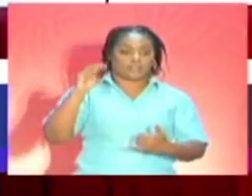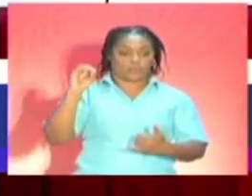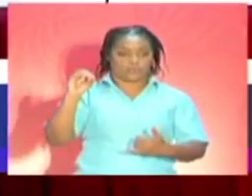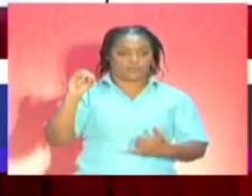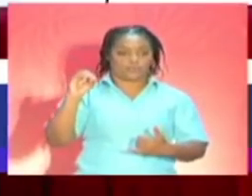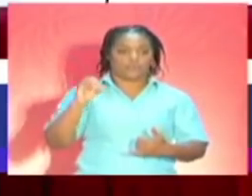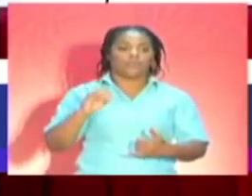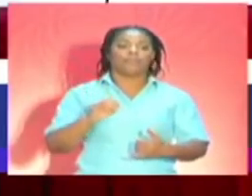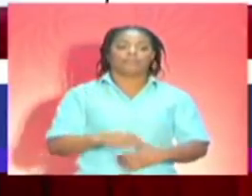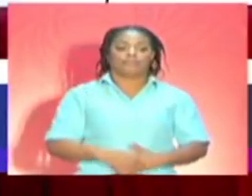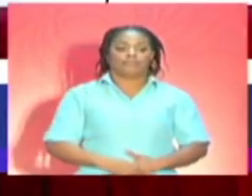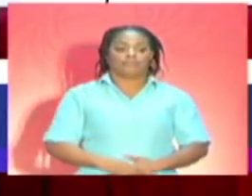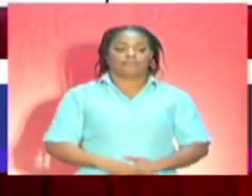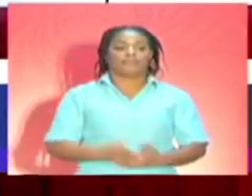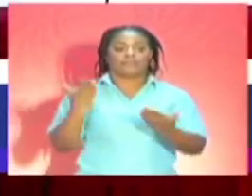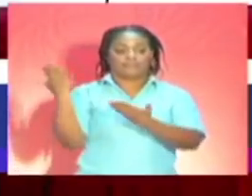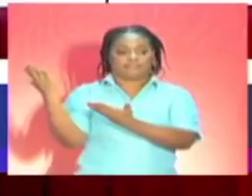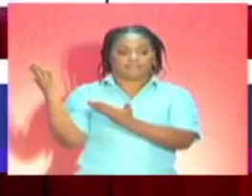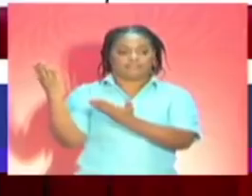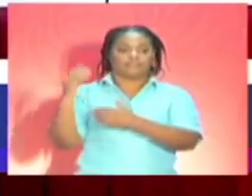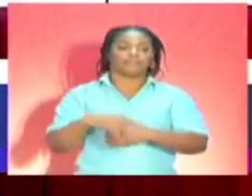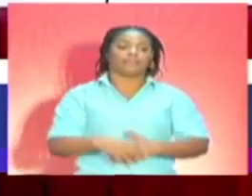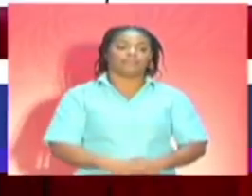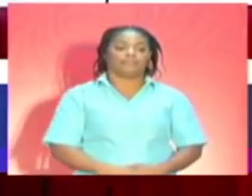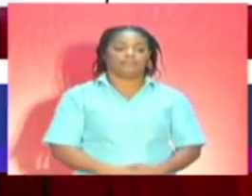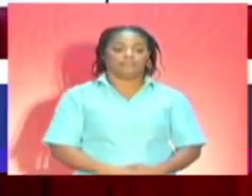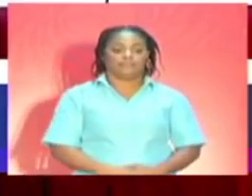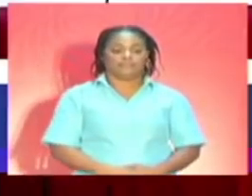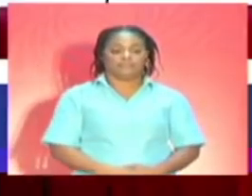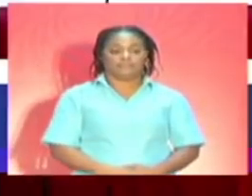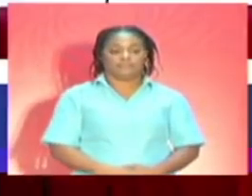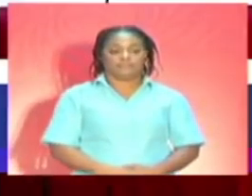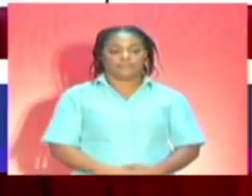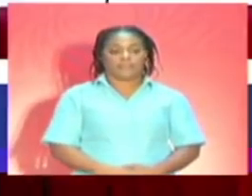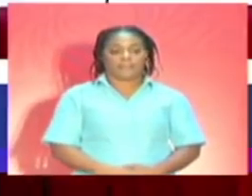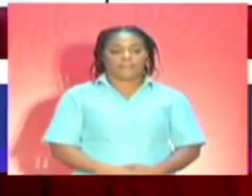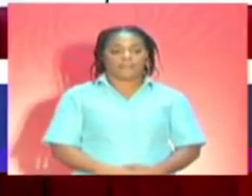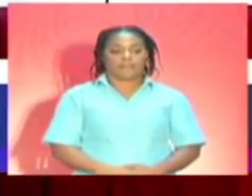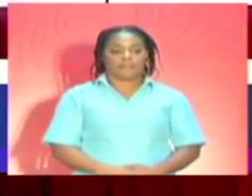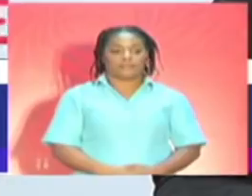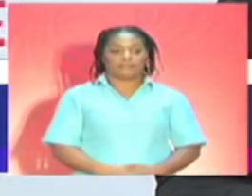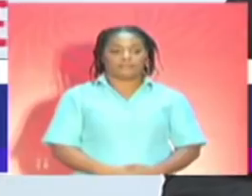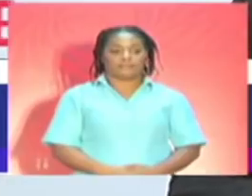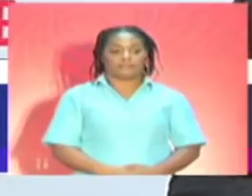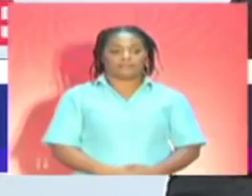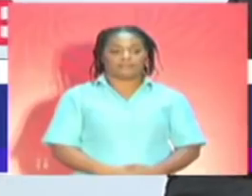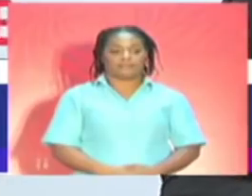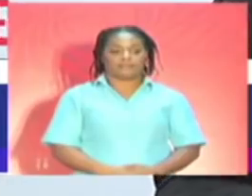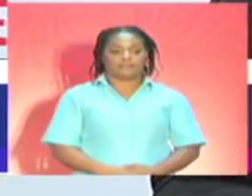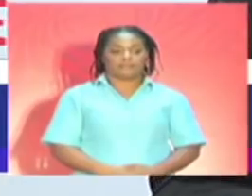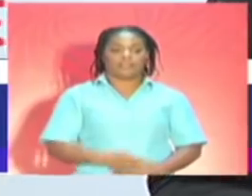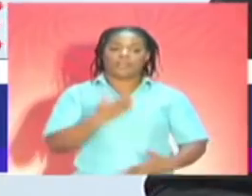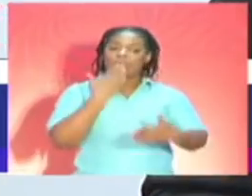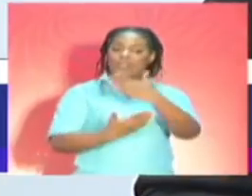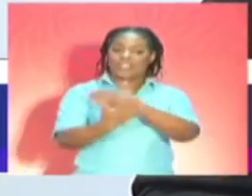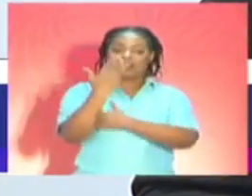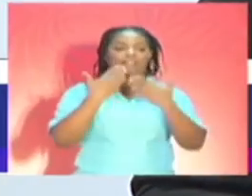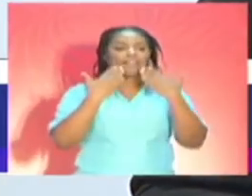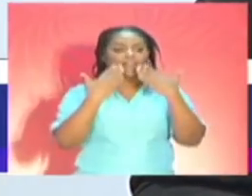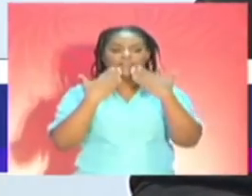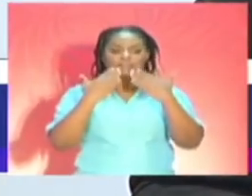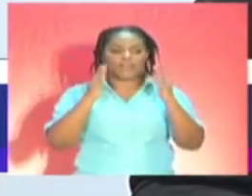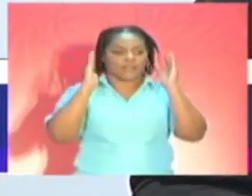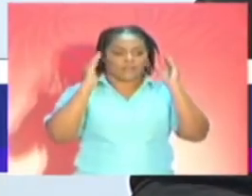clinical, vaccination, and epidemiological updates. Hi, good morning. Thanks, Al. Good morning to Dr.